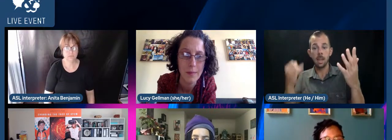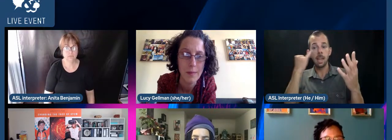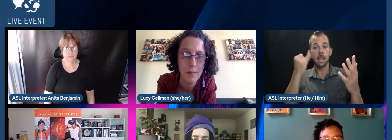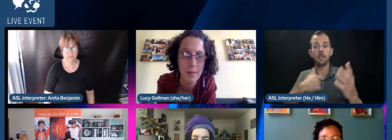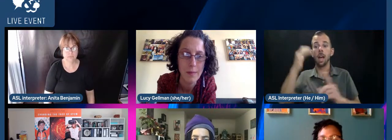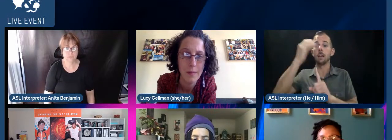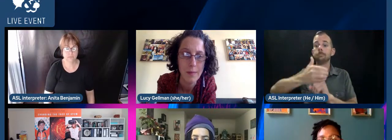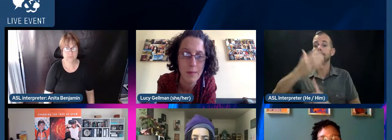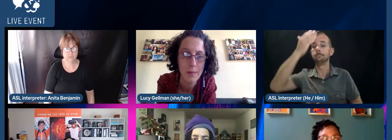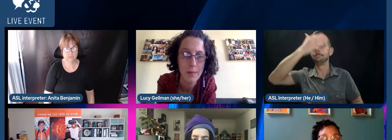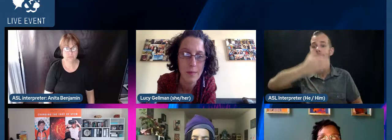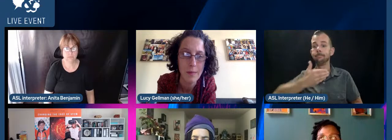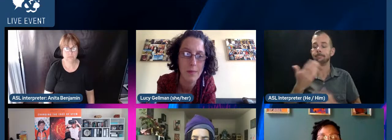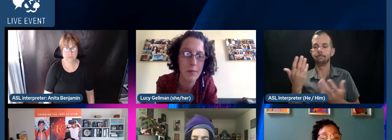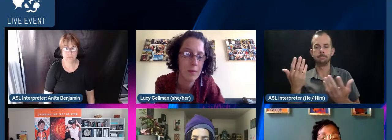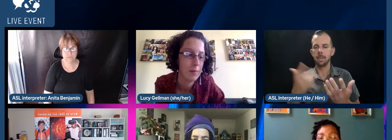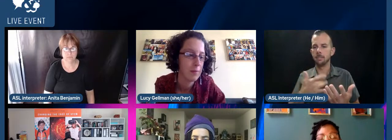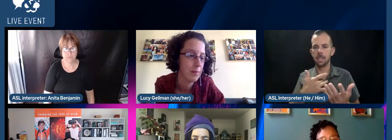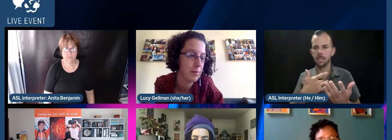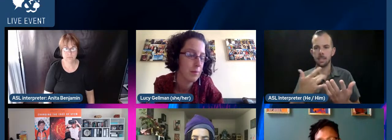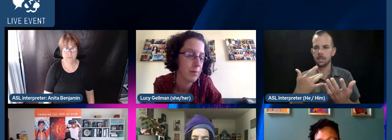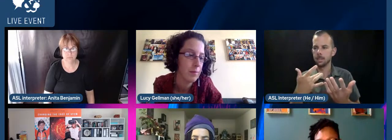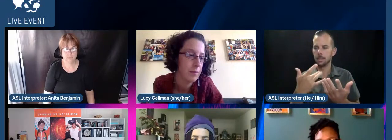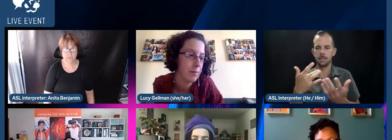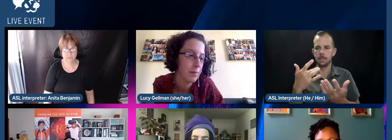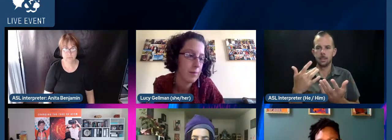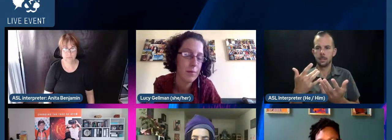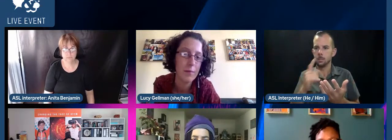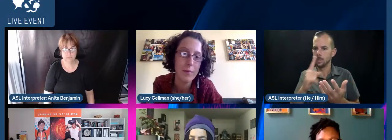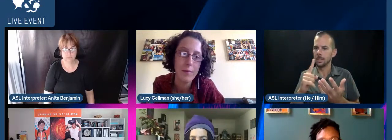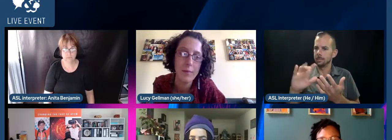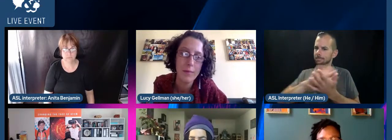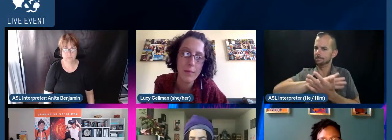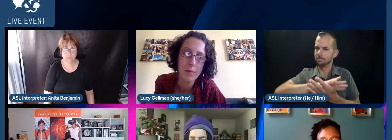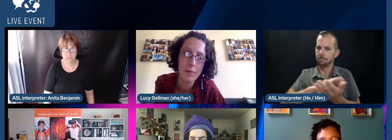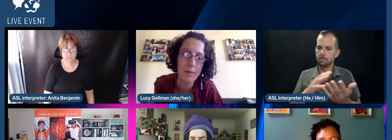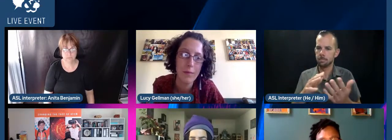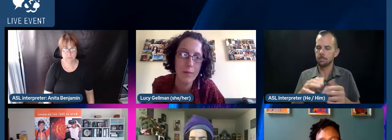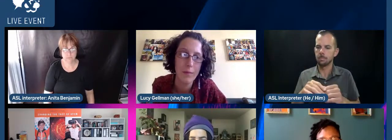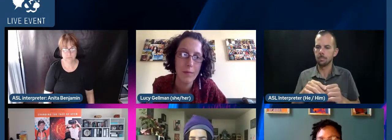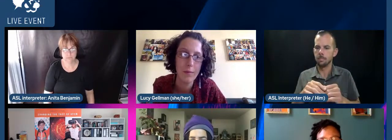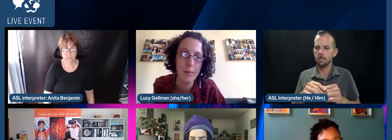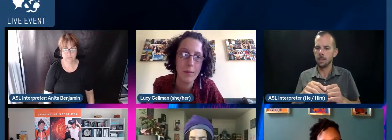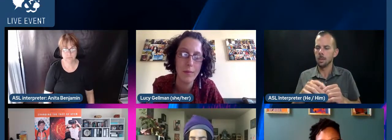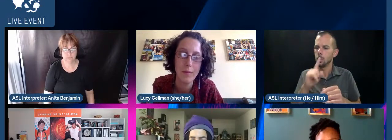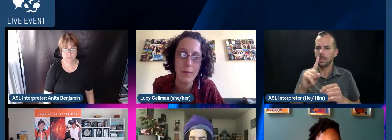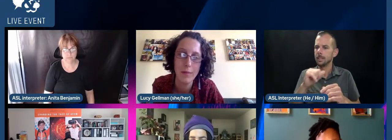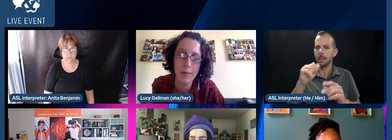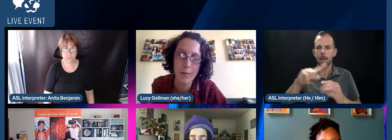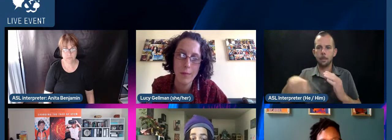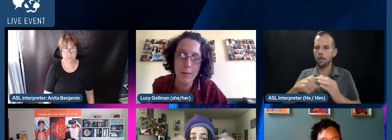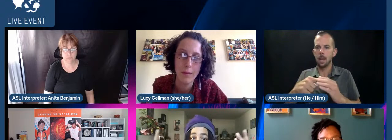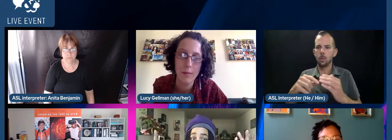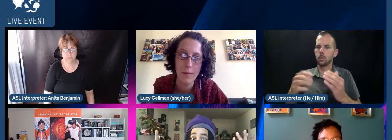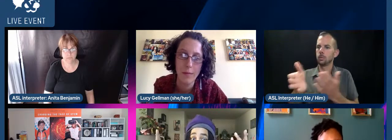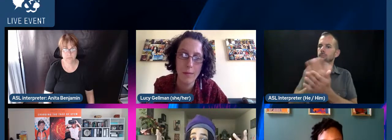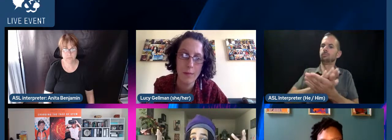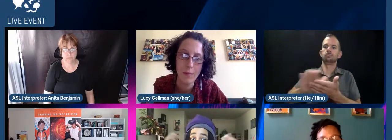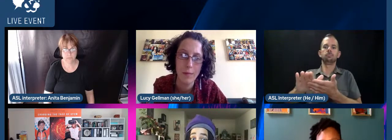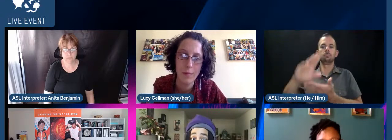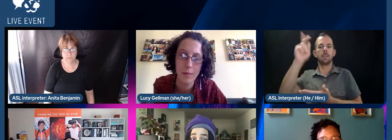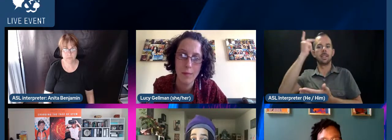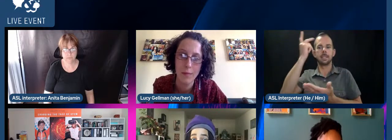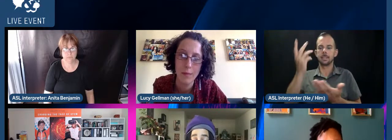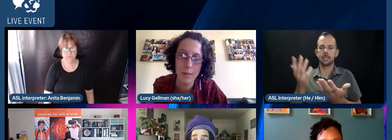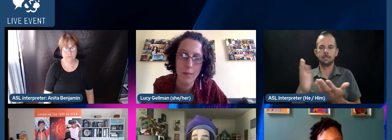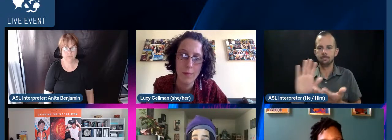it's not like a purity politic, right? Like I think especially among Black people, like we're all just trying to survive a world that hates us